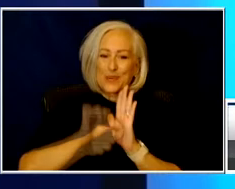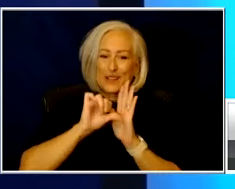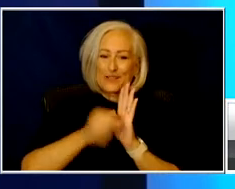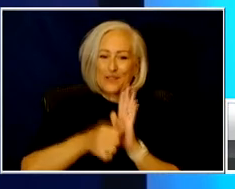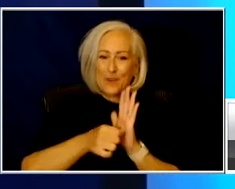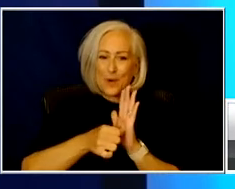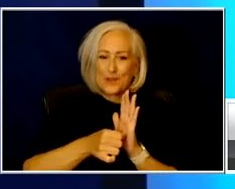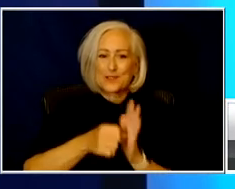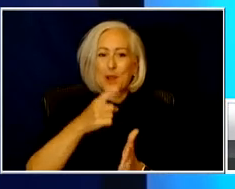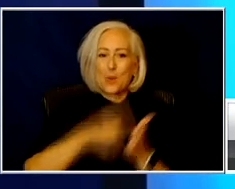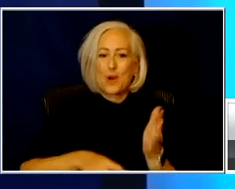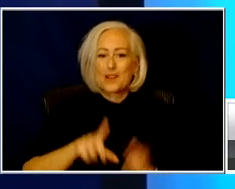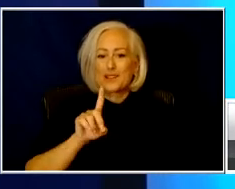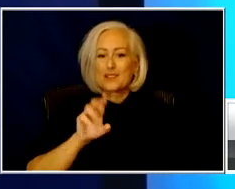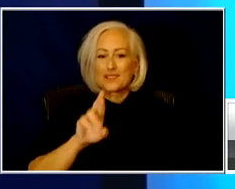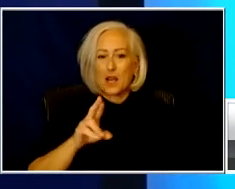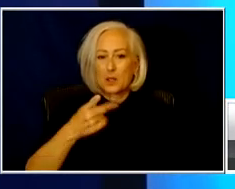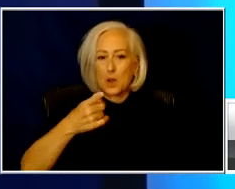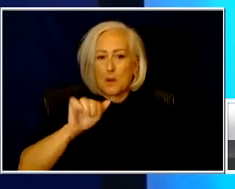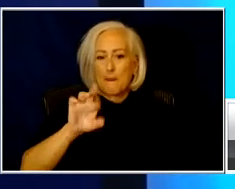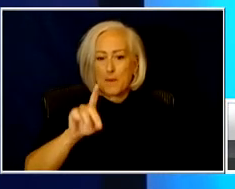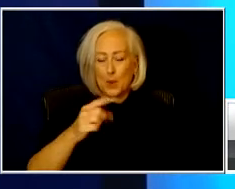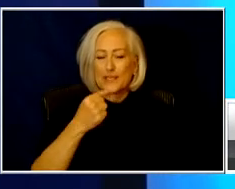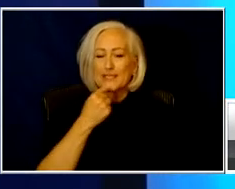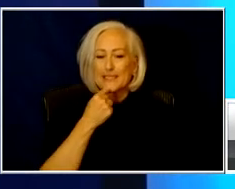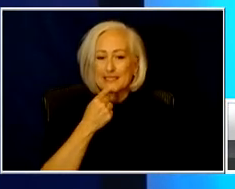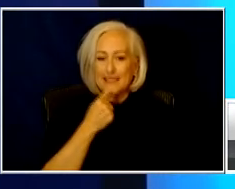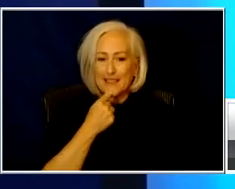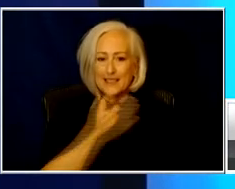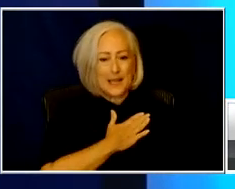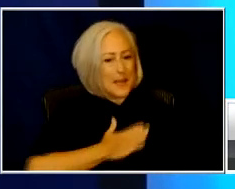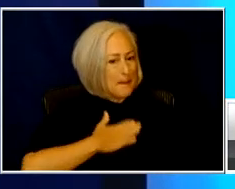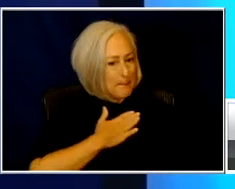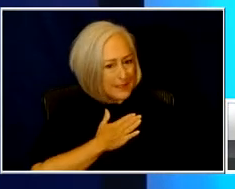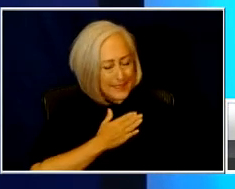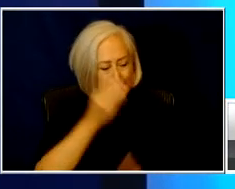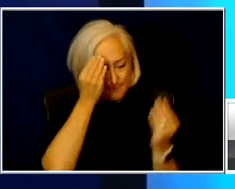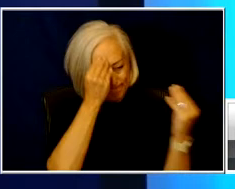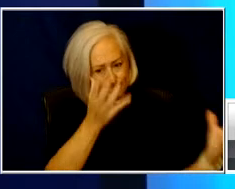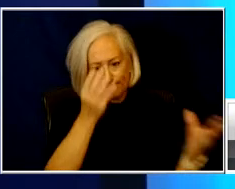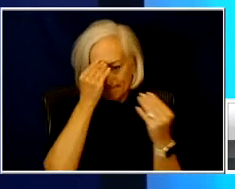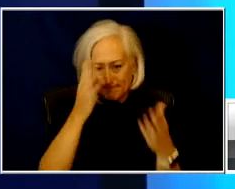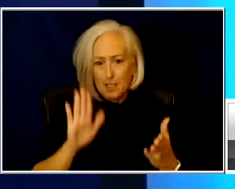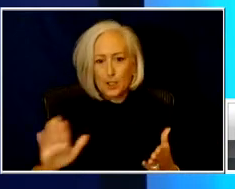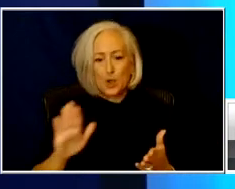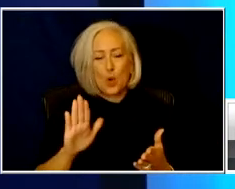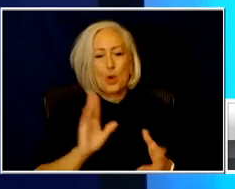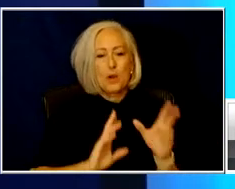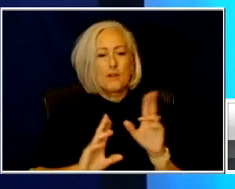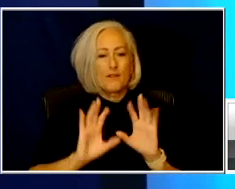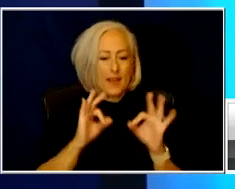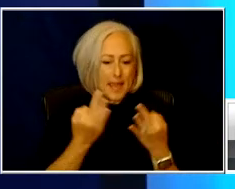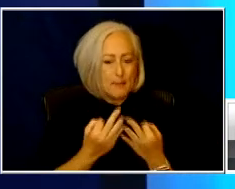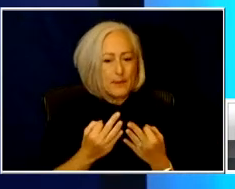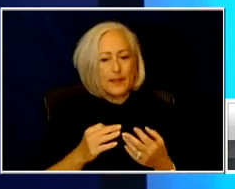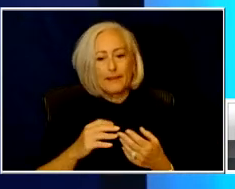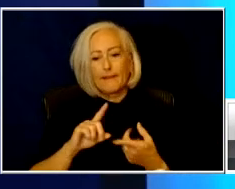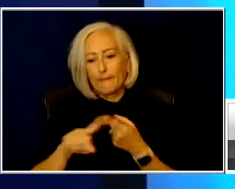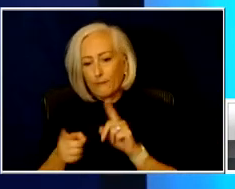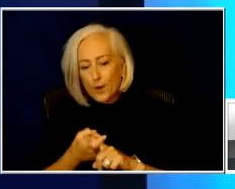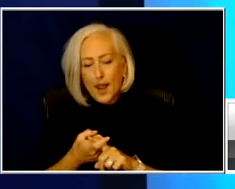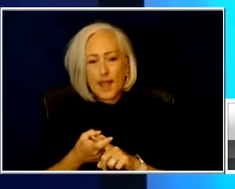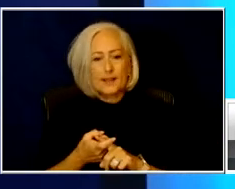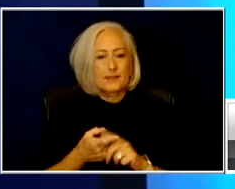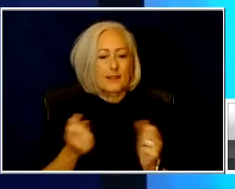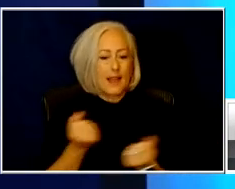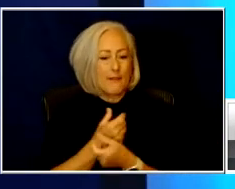Dr Poland has said today please get that message out to to your loved ones and your family members and your friends such